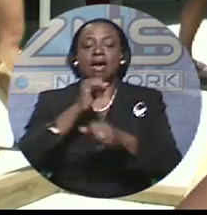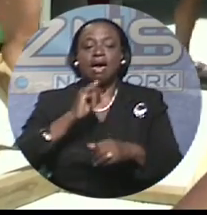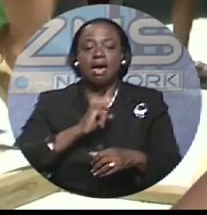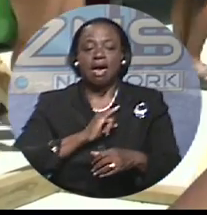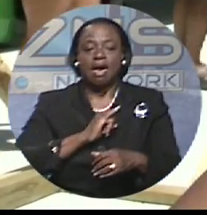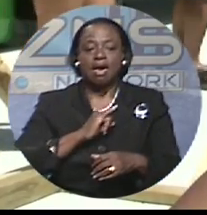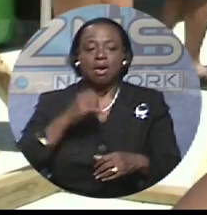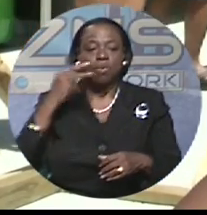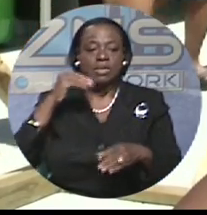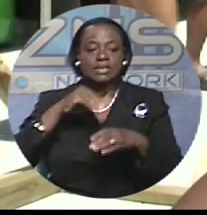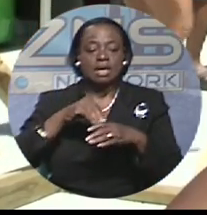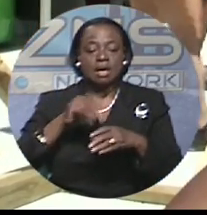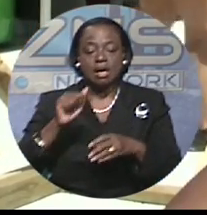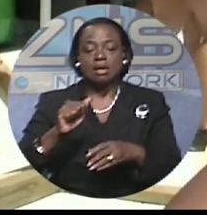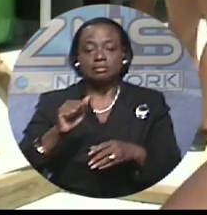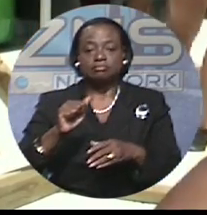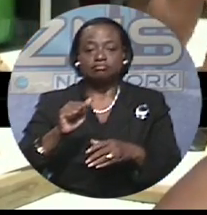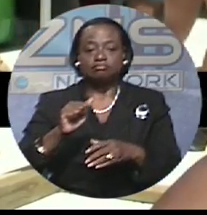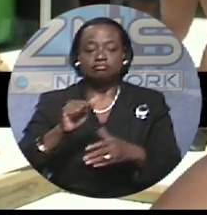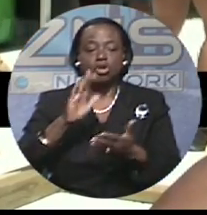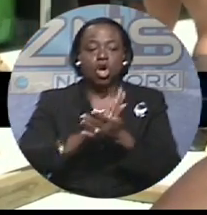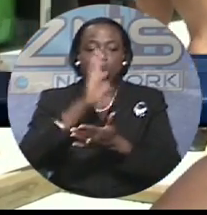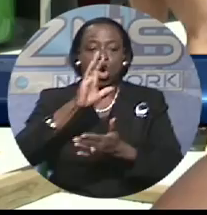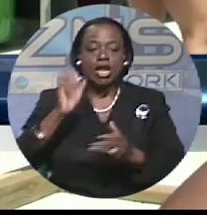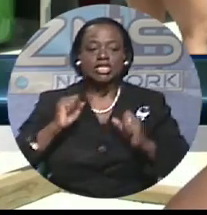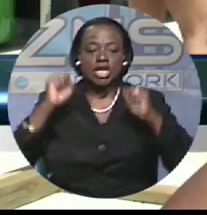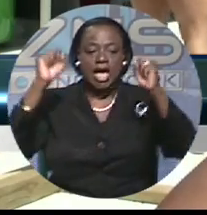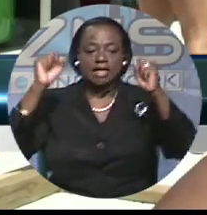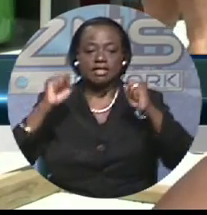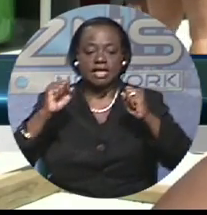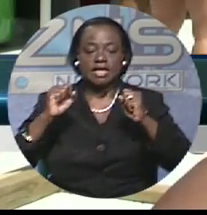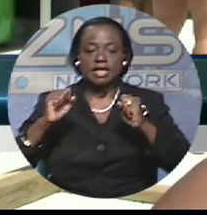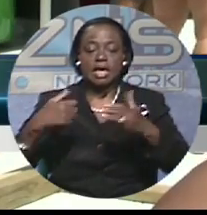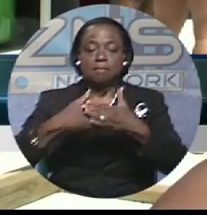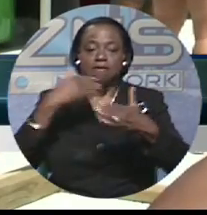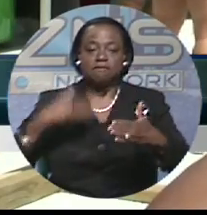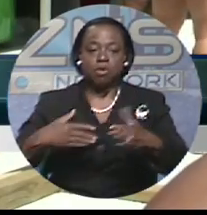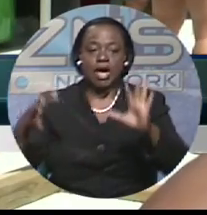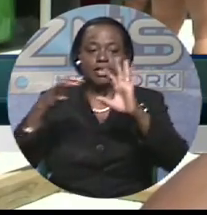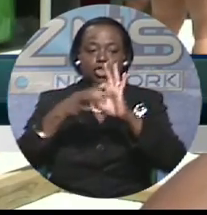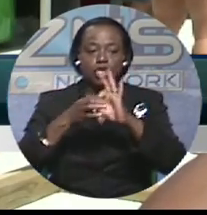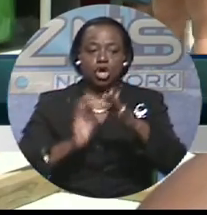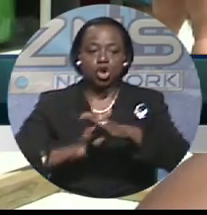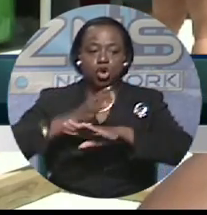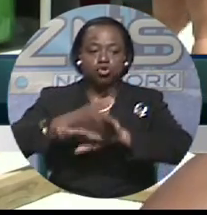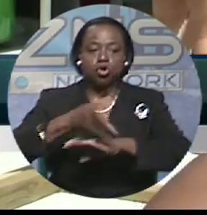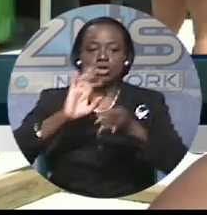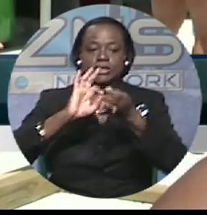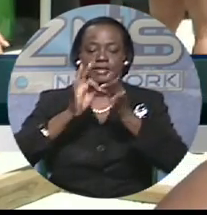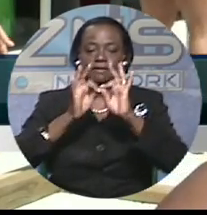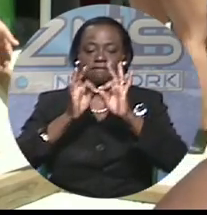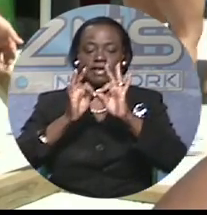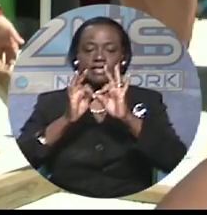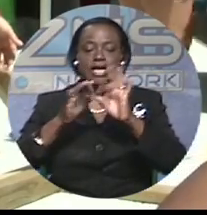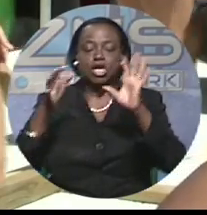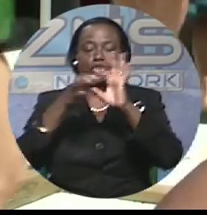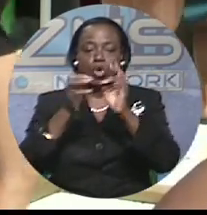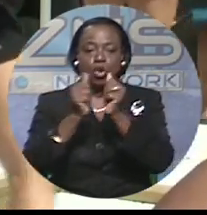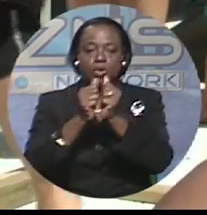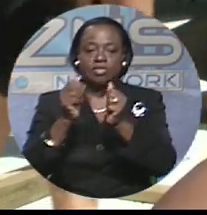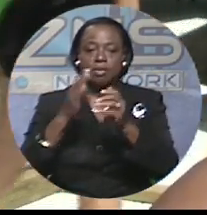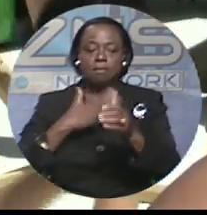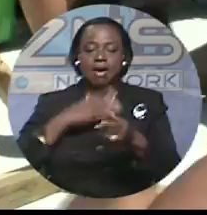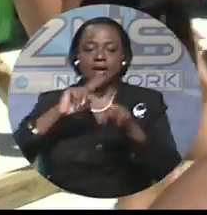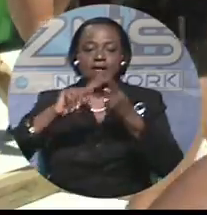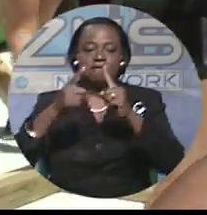college athlete before I joined CrossFit and was wanting something that I could do with my friends and to lose weight, of course. And so the community aspect is